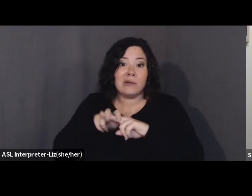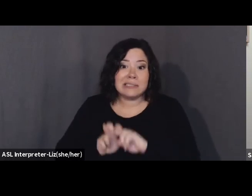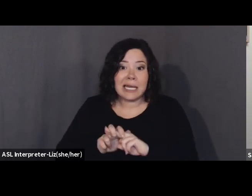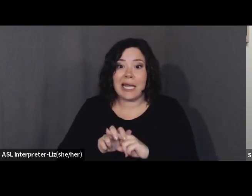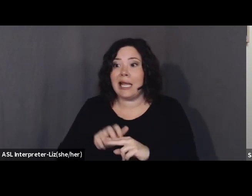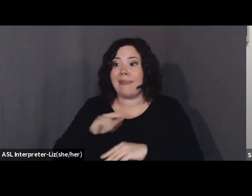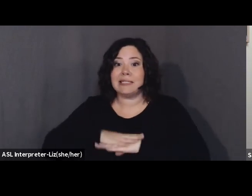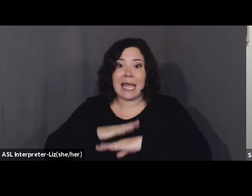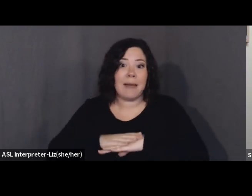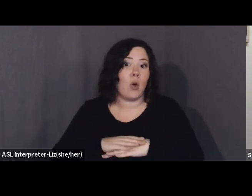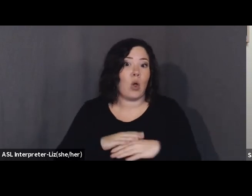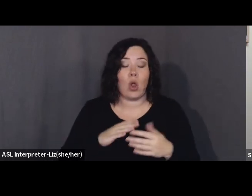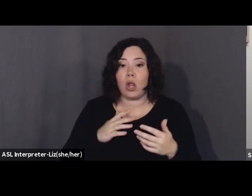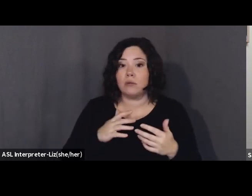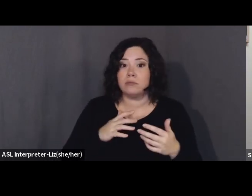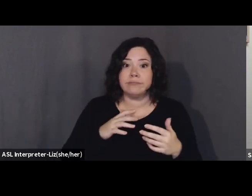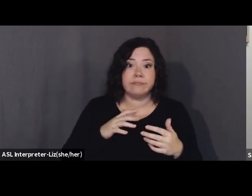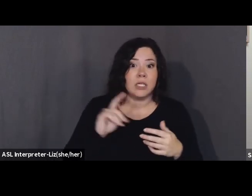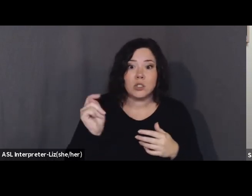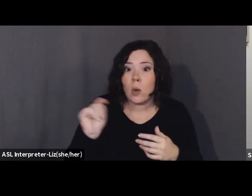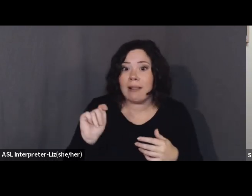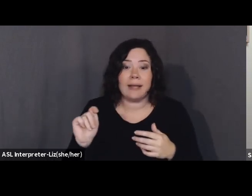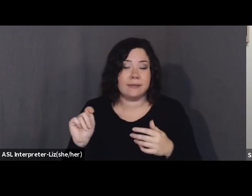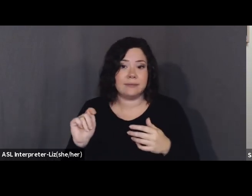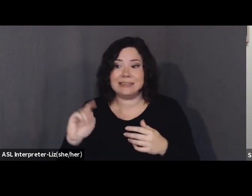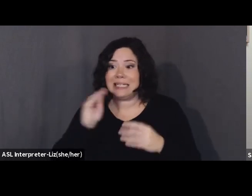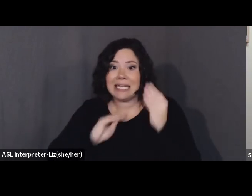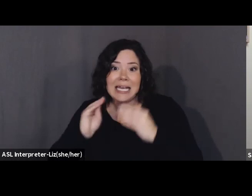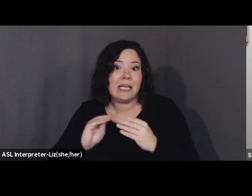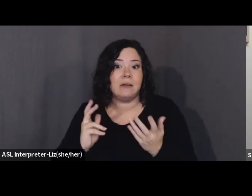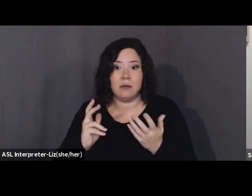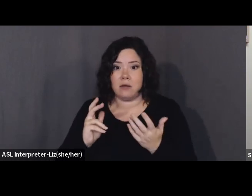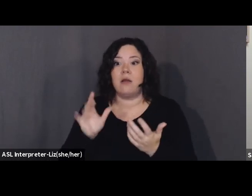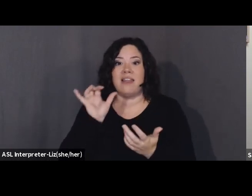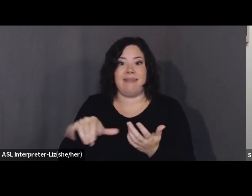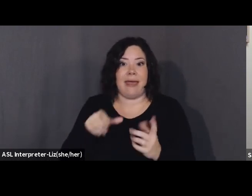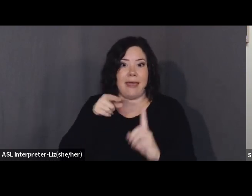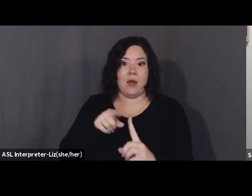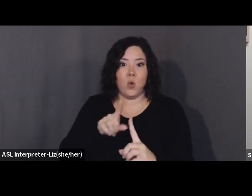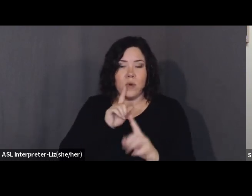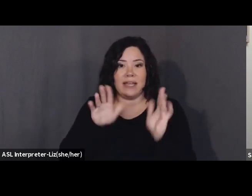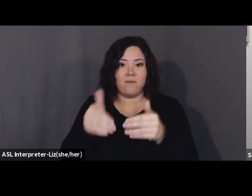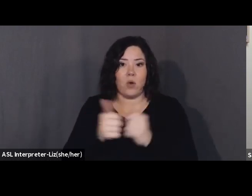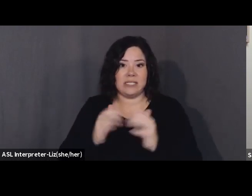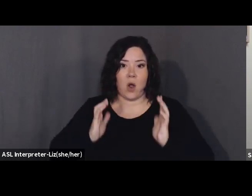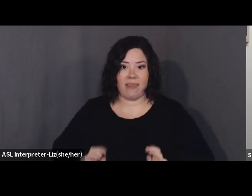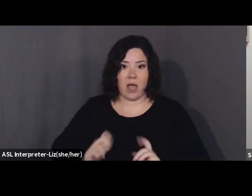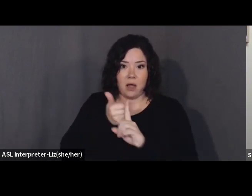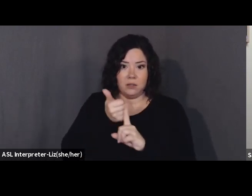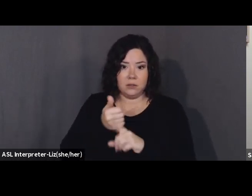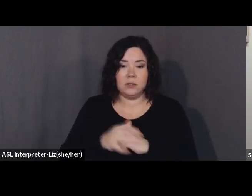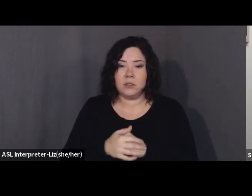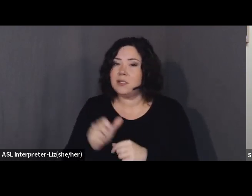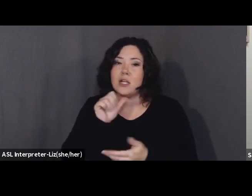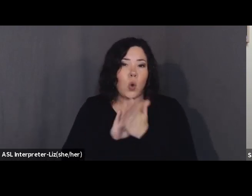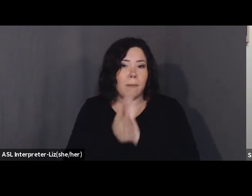toilet. So really just keeping the center obviously at the focus of everything that we do, and not becoming overwhelmed,